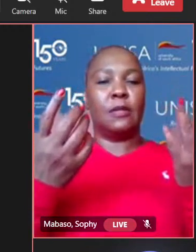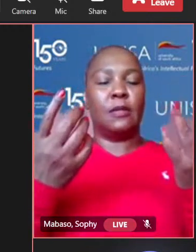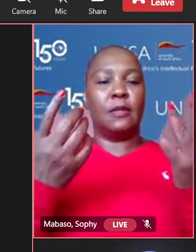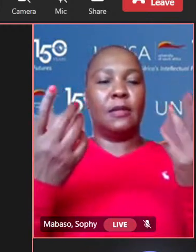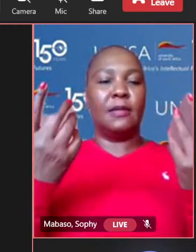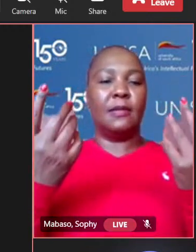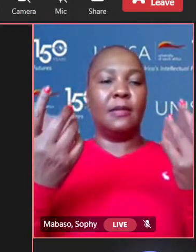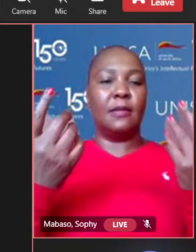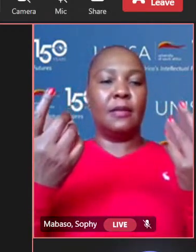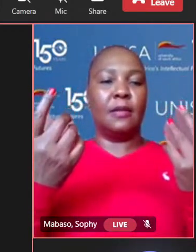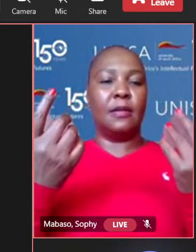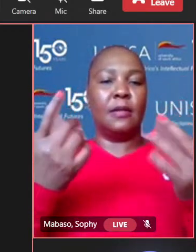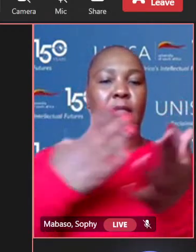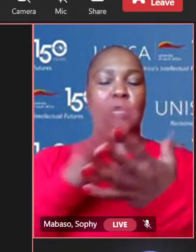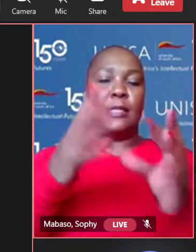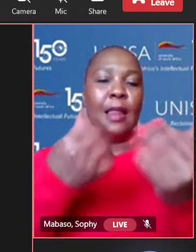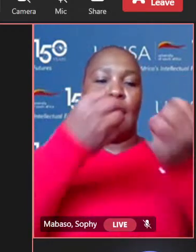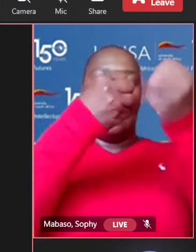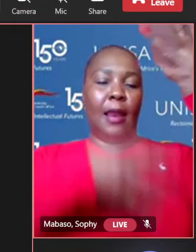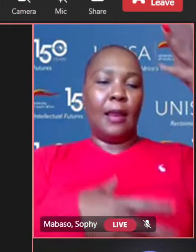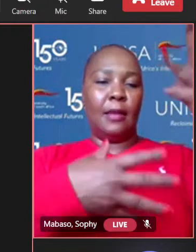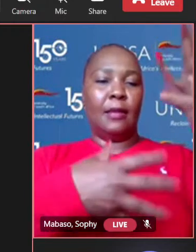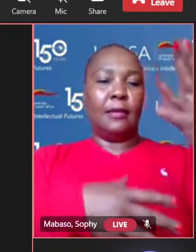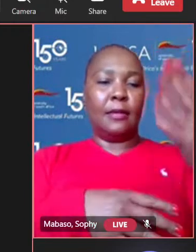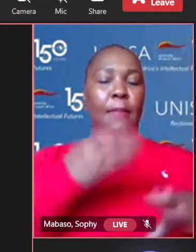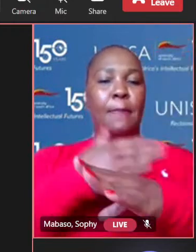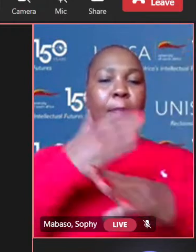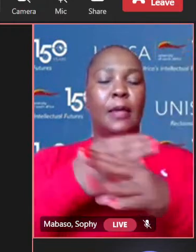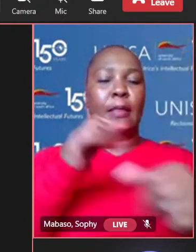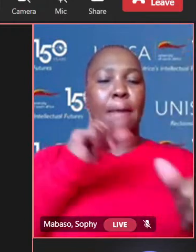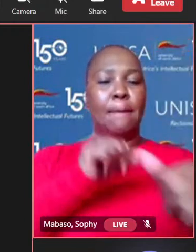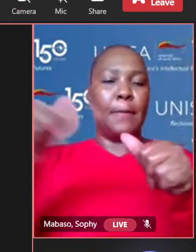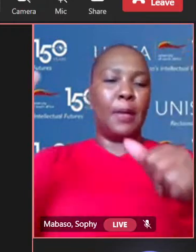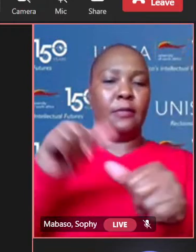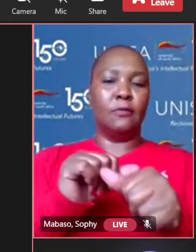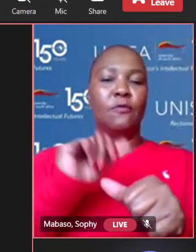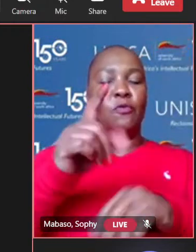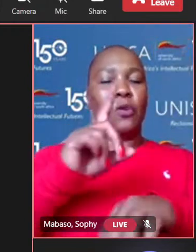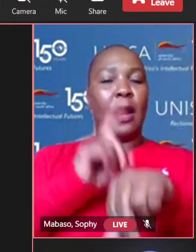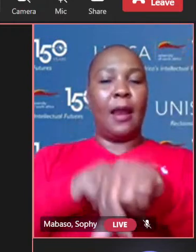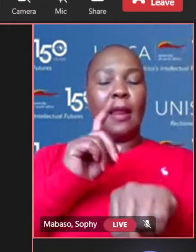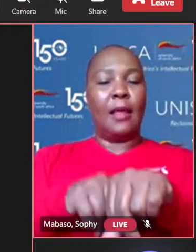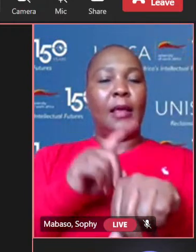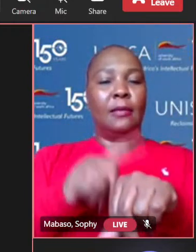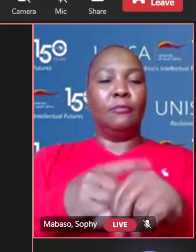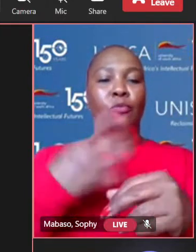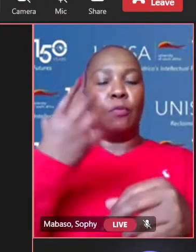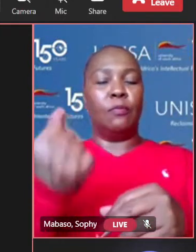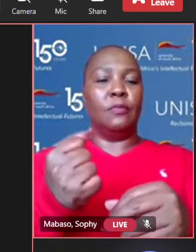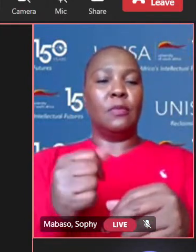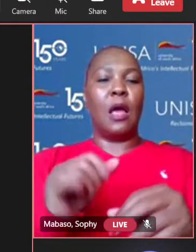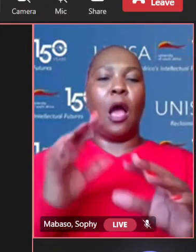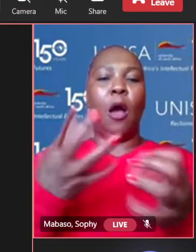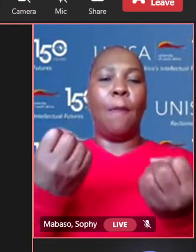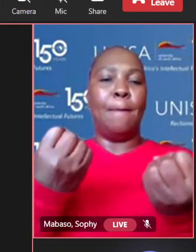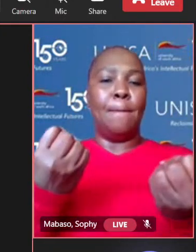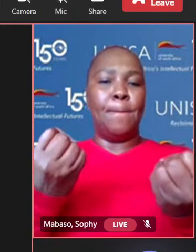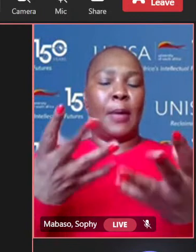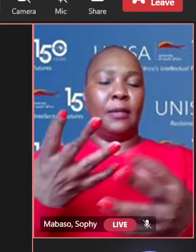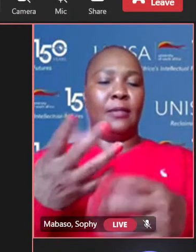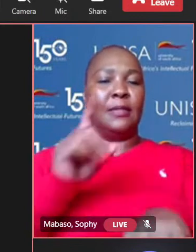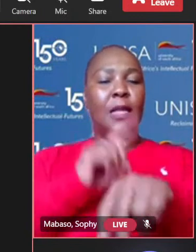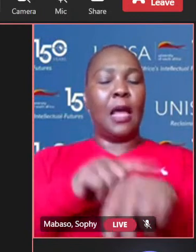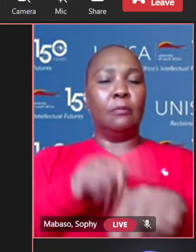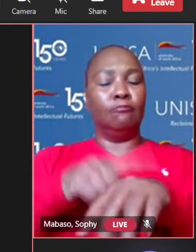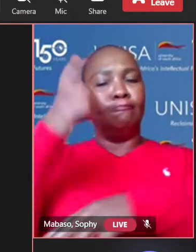list make the best estimate of the time you are spending. How much time you're spending sleeping in a